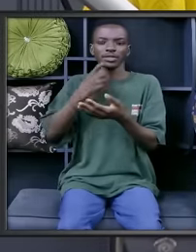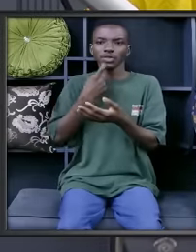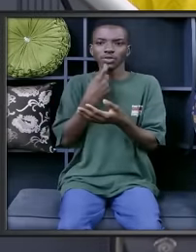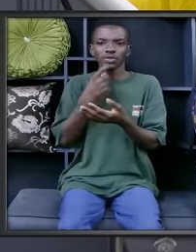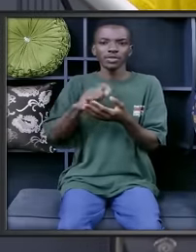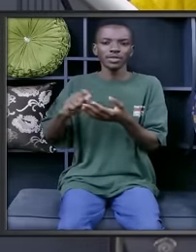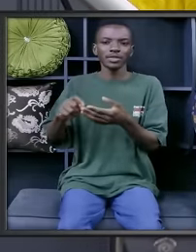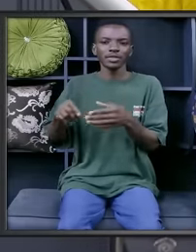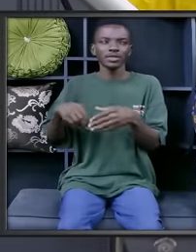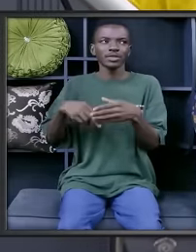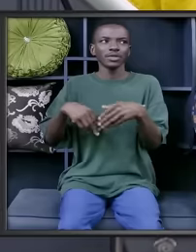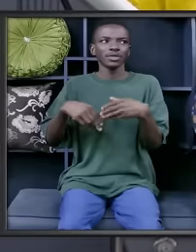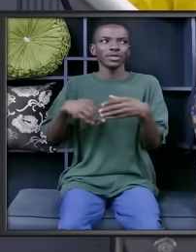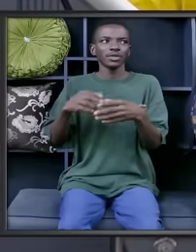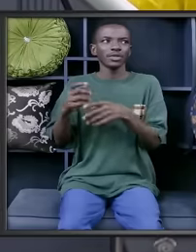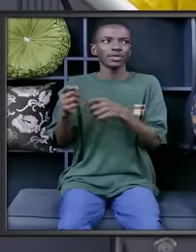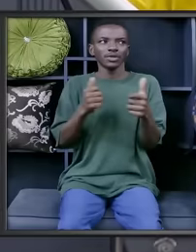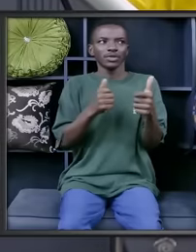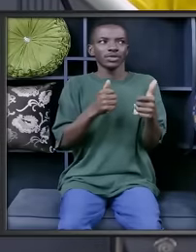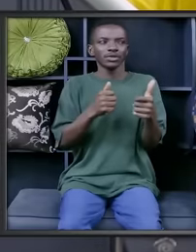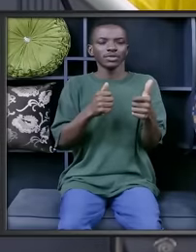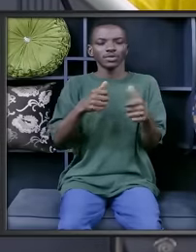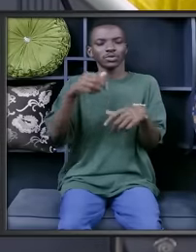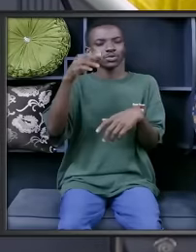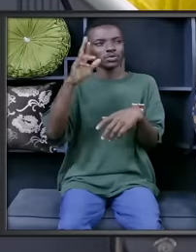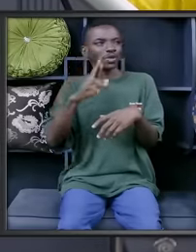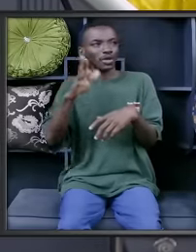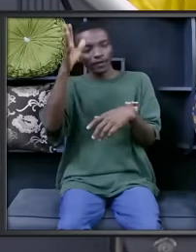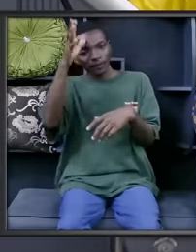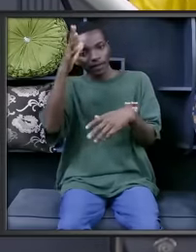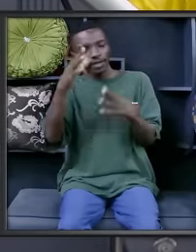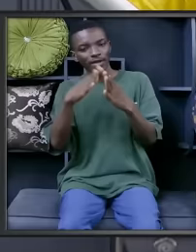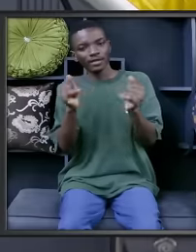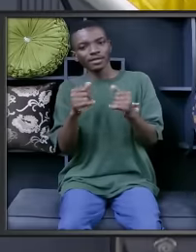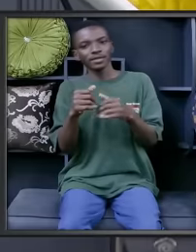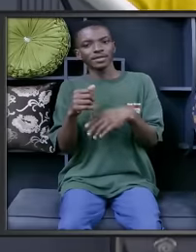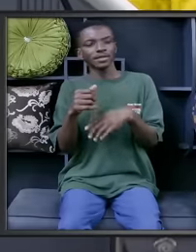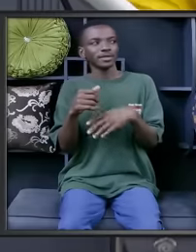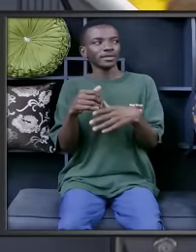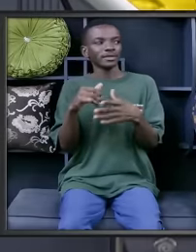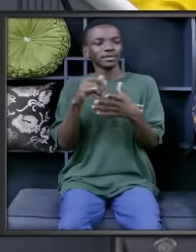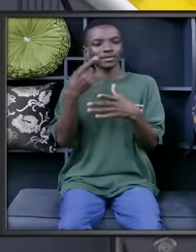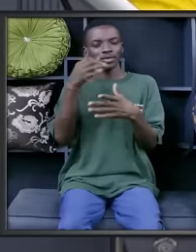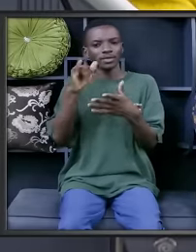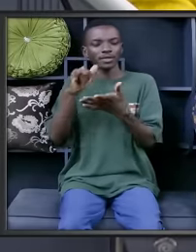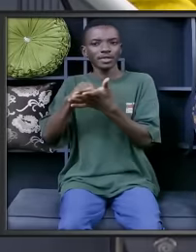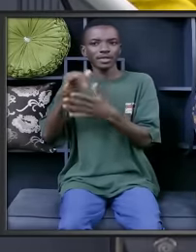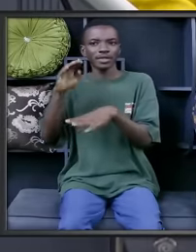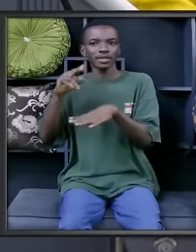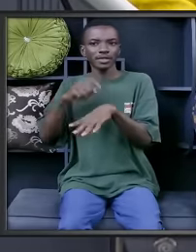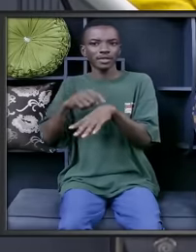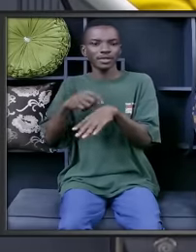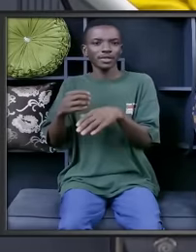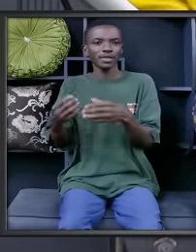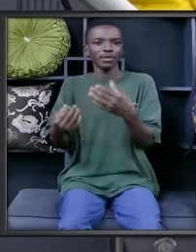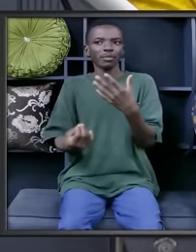serve him for in house. Mm-hmm. So now he rush my father's house because I did my father's house that time. Because that time he burn all my